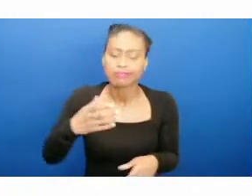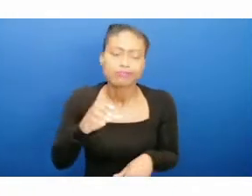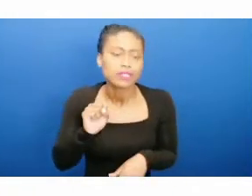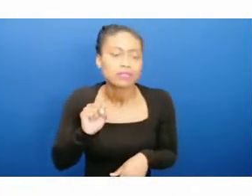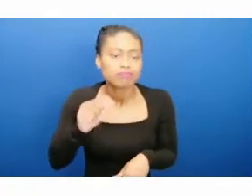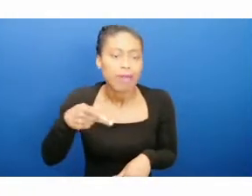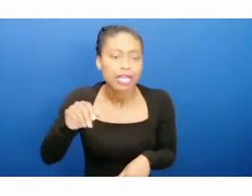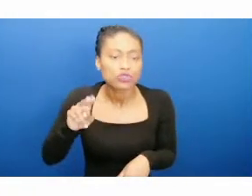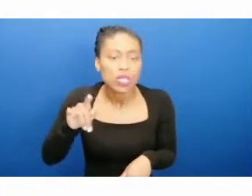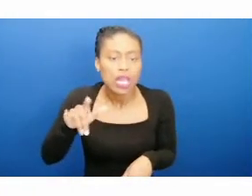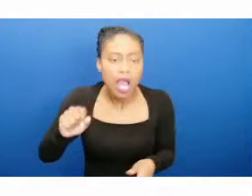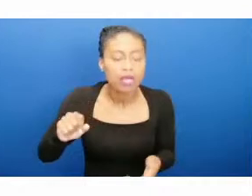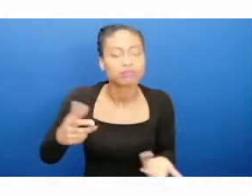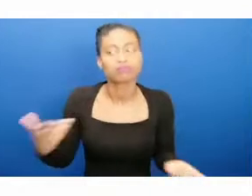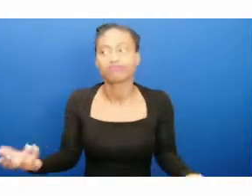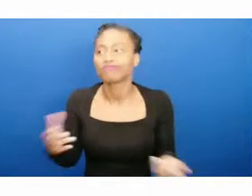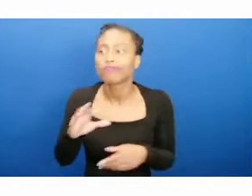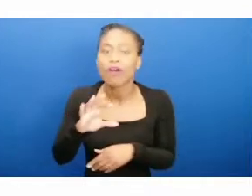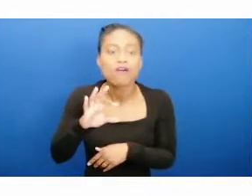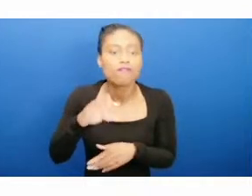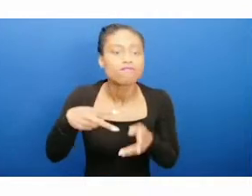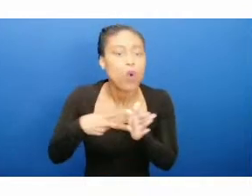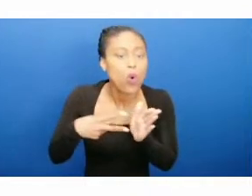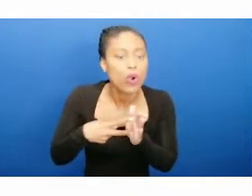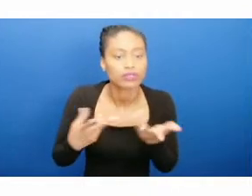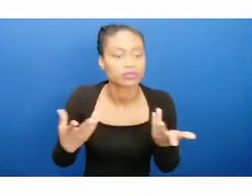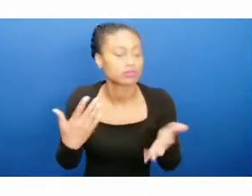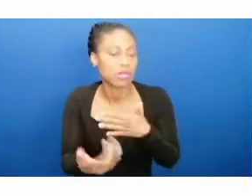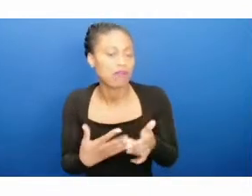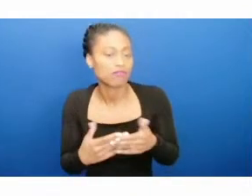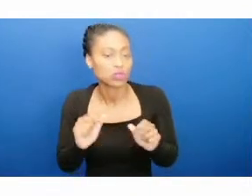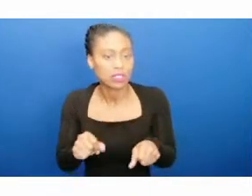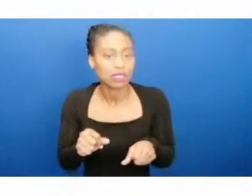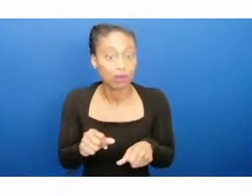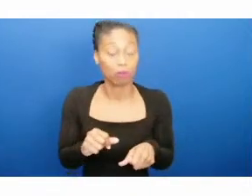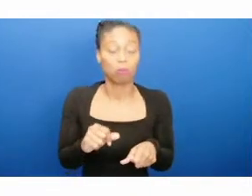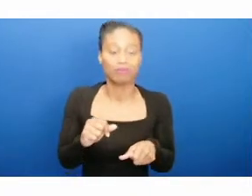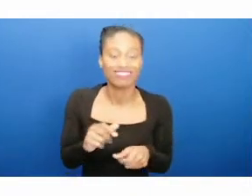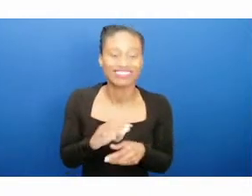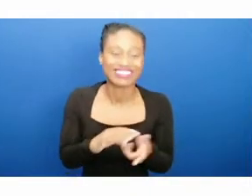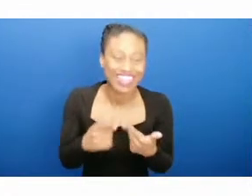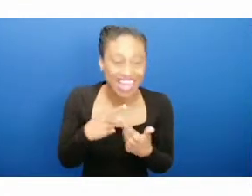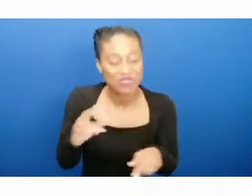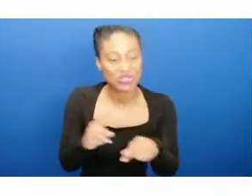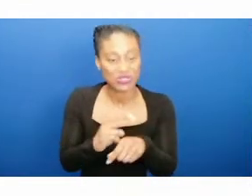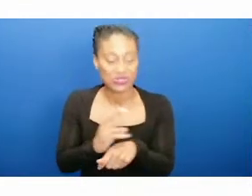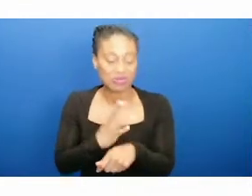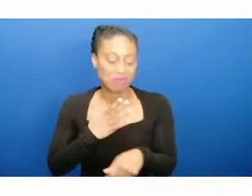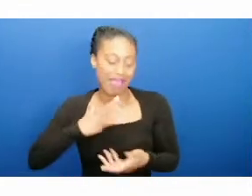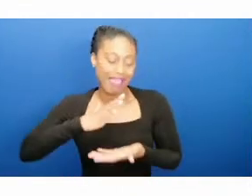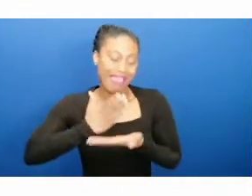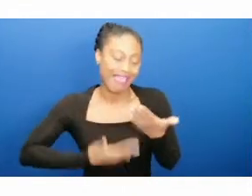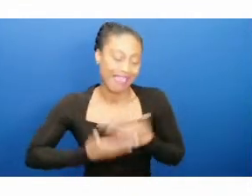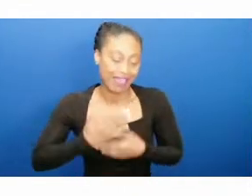it around. But like I said, this pan isn't that hot yet. So I'm just going to use my hand here